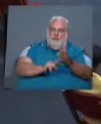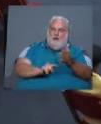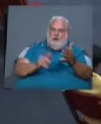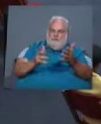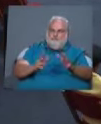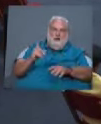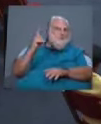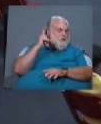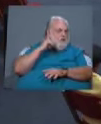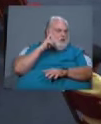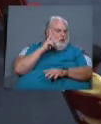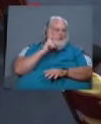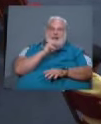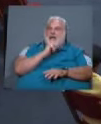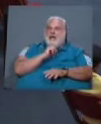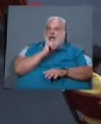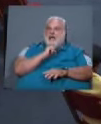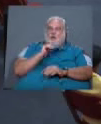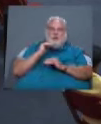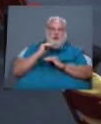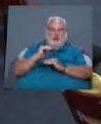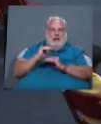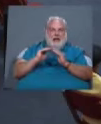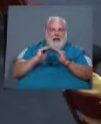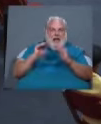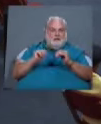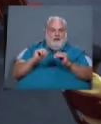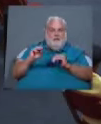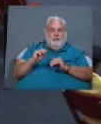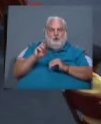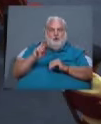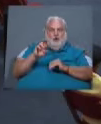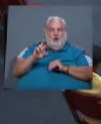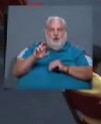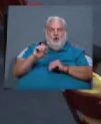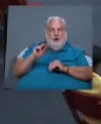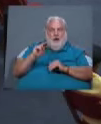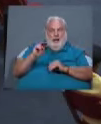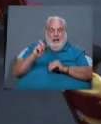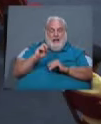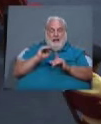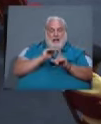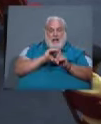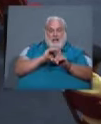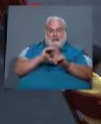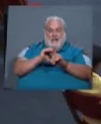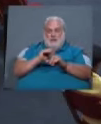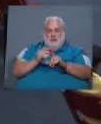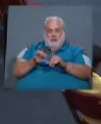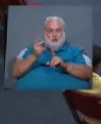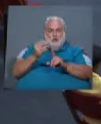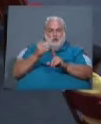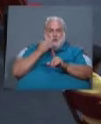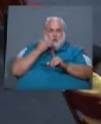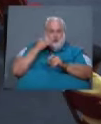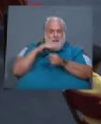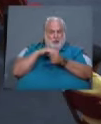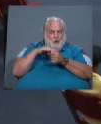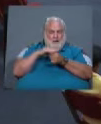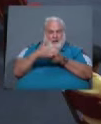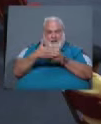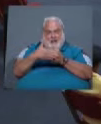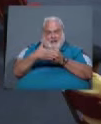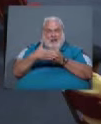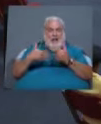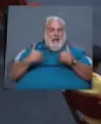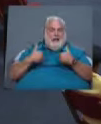the age-restricted housing that Mr. Crane contacted, I guess, two different neighborhoods in that immediate area and did